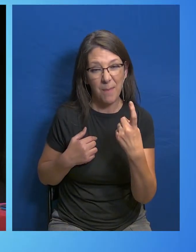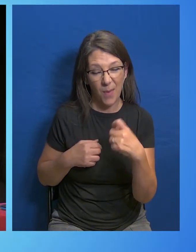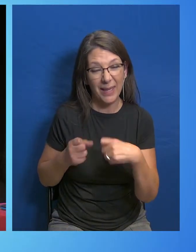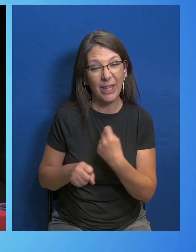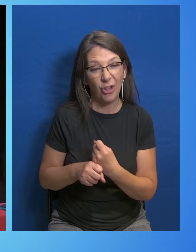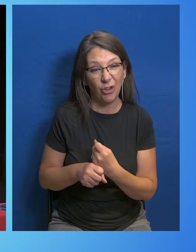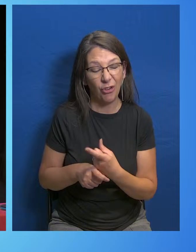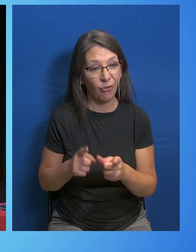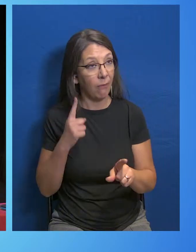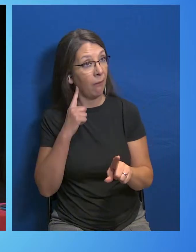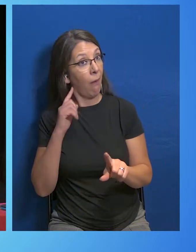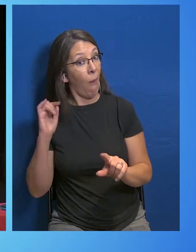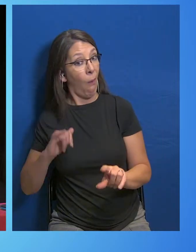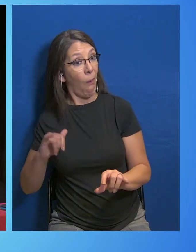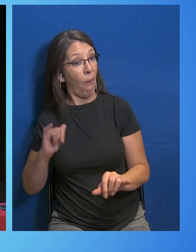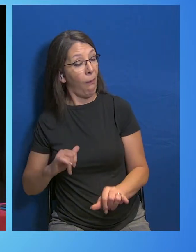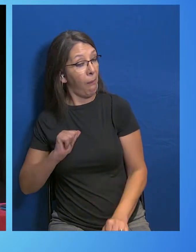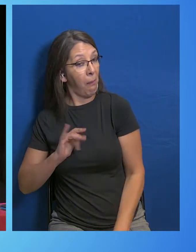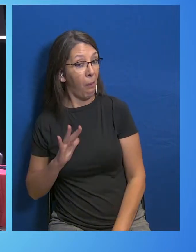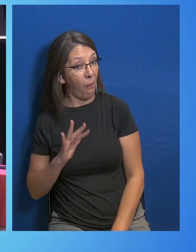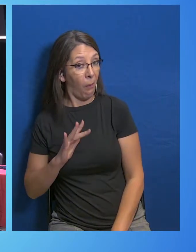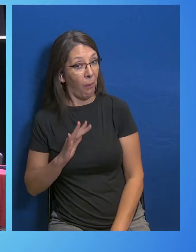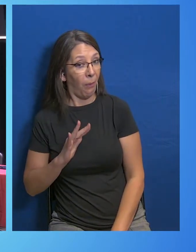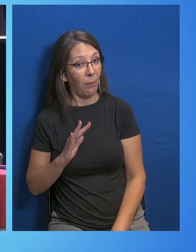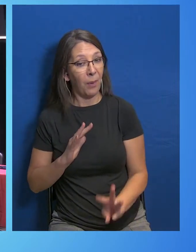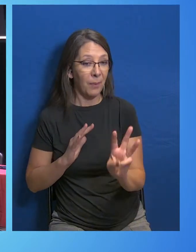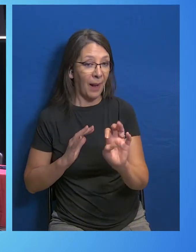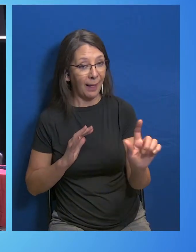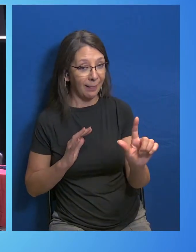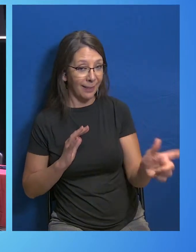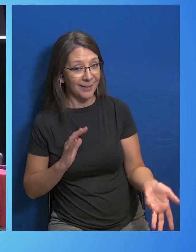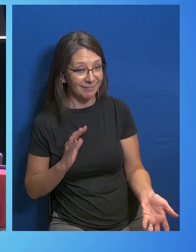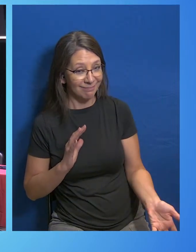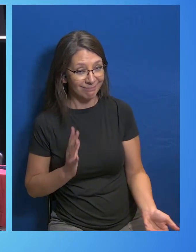Oh, in that case,